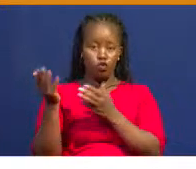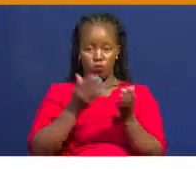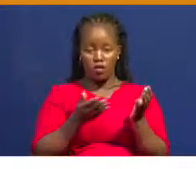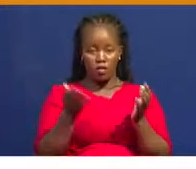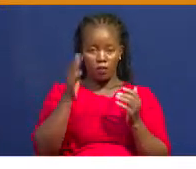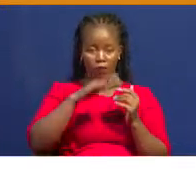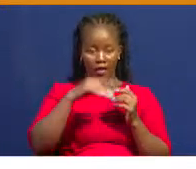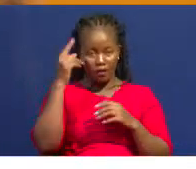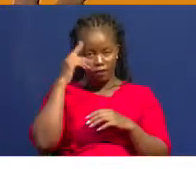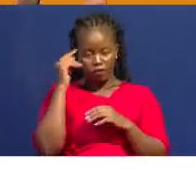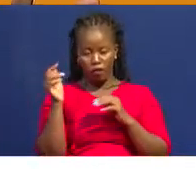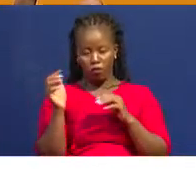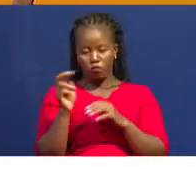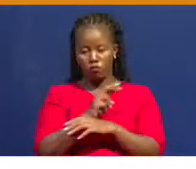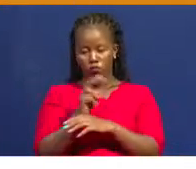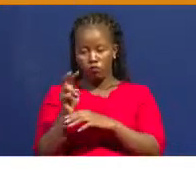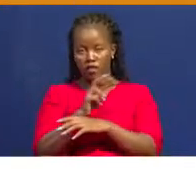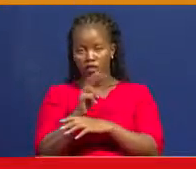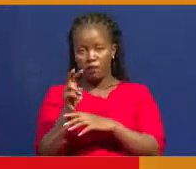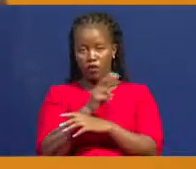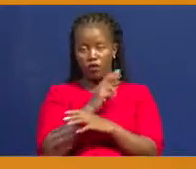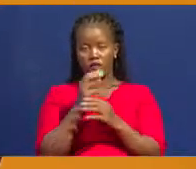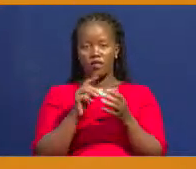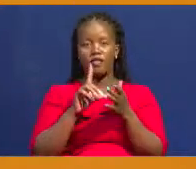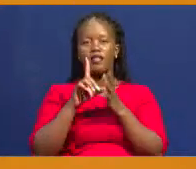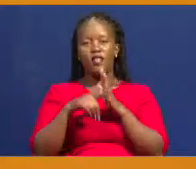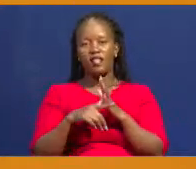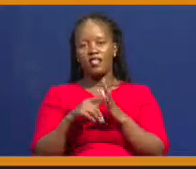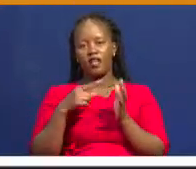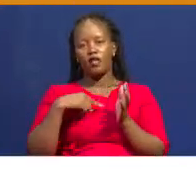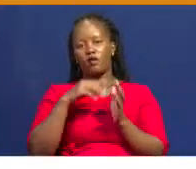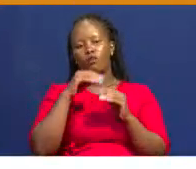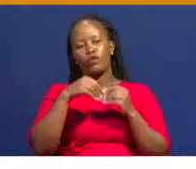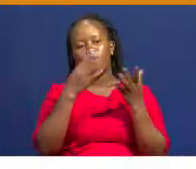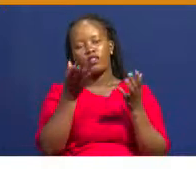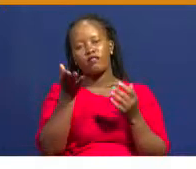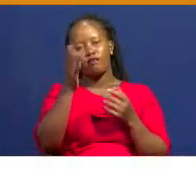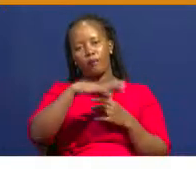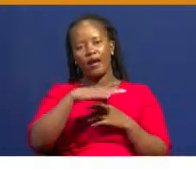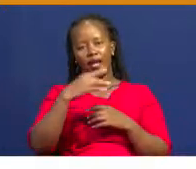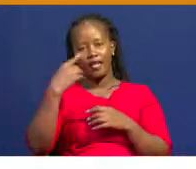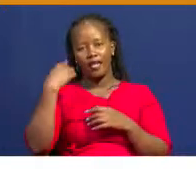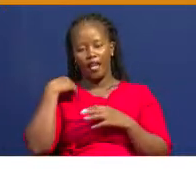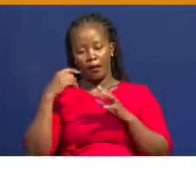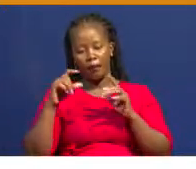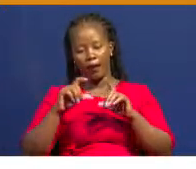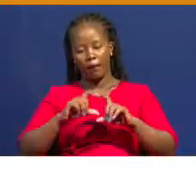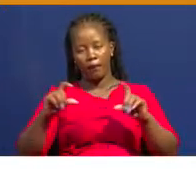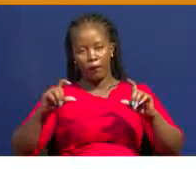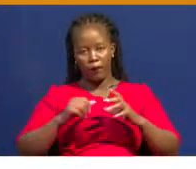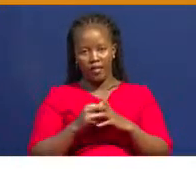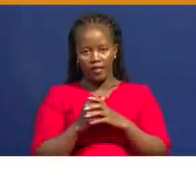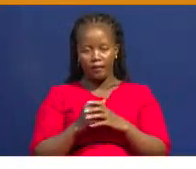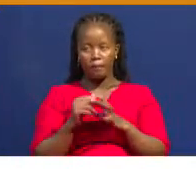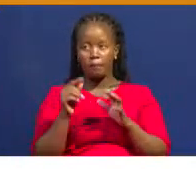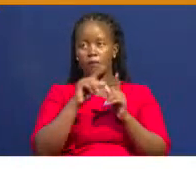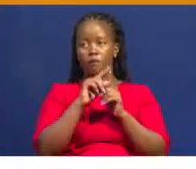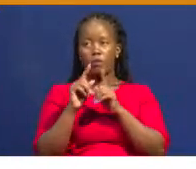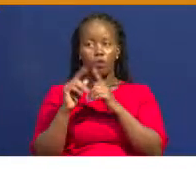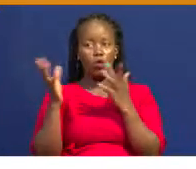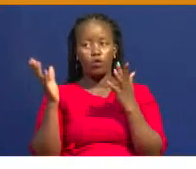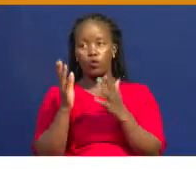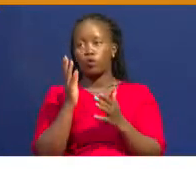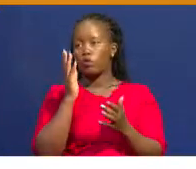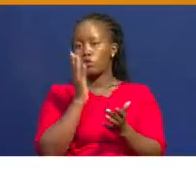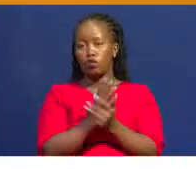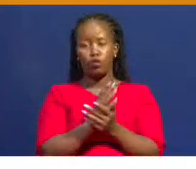compliance inspection. When it complies, now we will issue you back with your number plate. And I can tell you it is